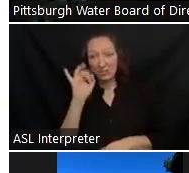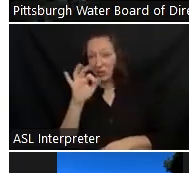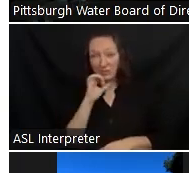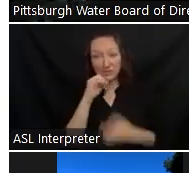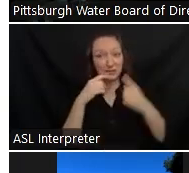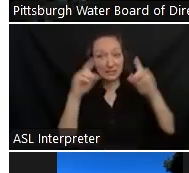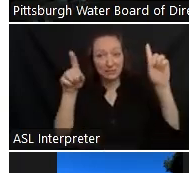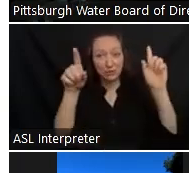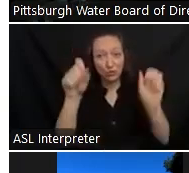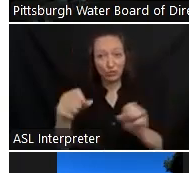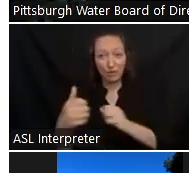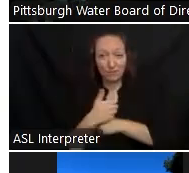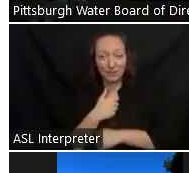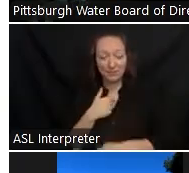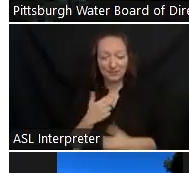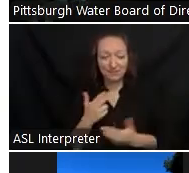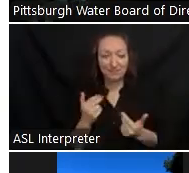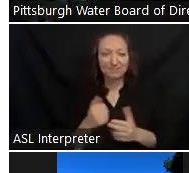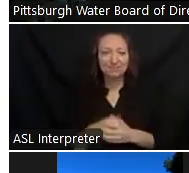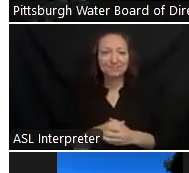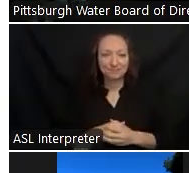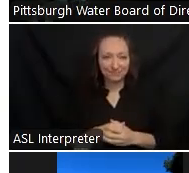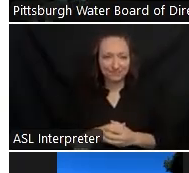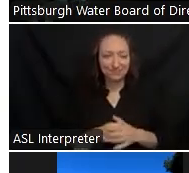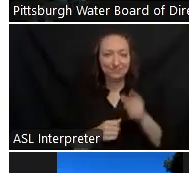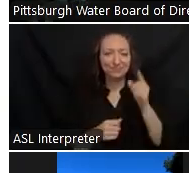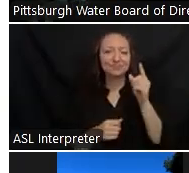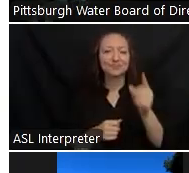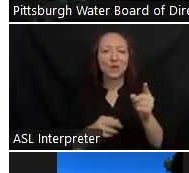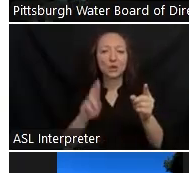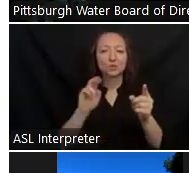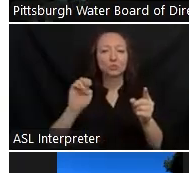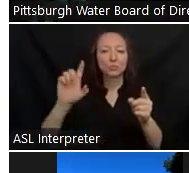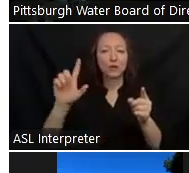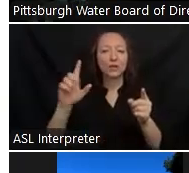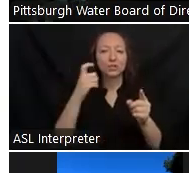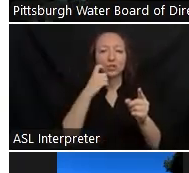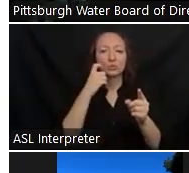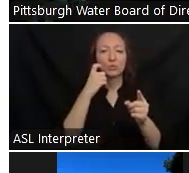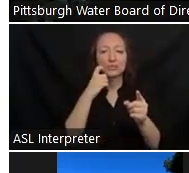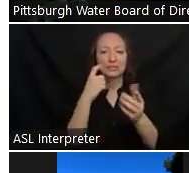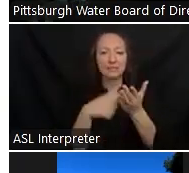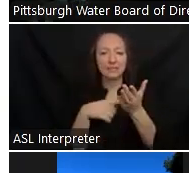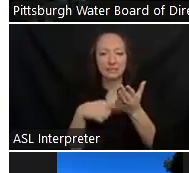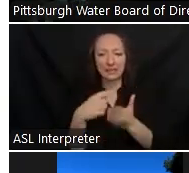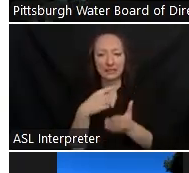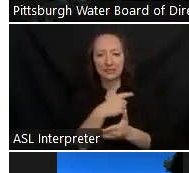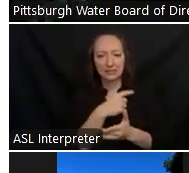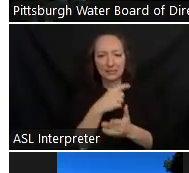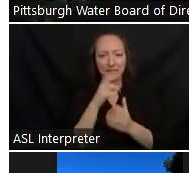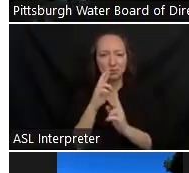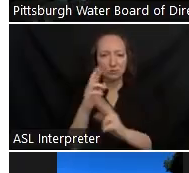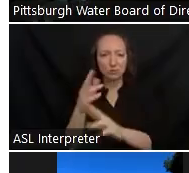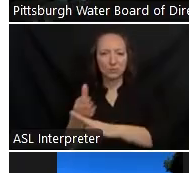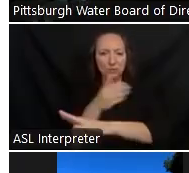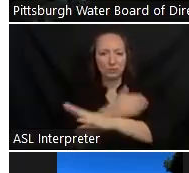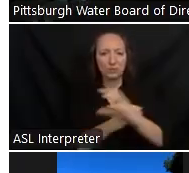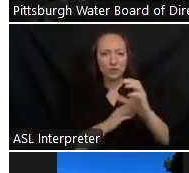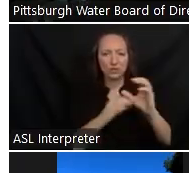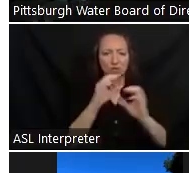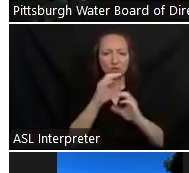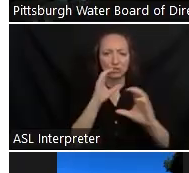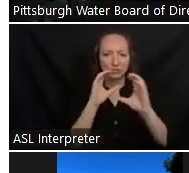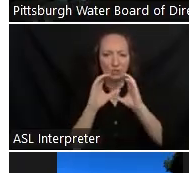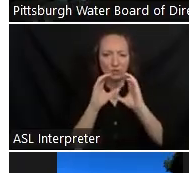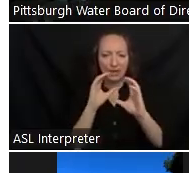improved construction communications, Rachel spoke earlier in her report on our updates. One area of focus early in the